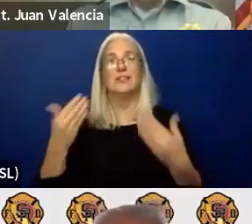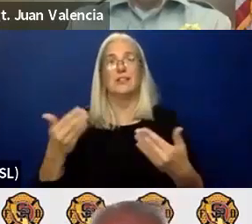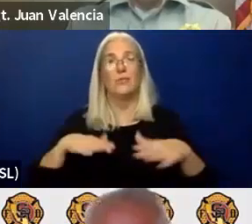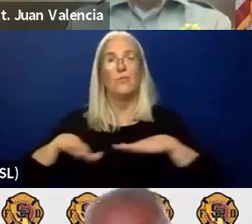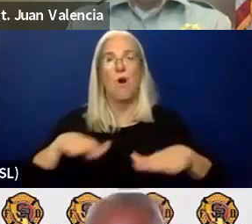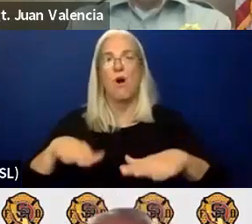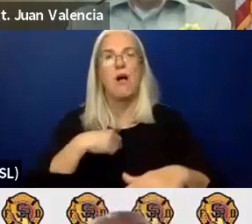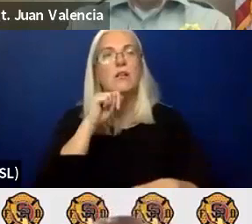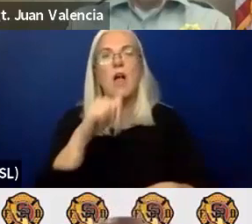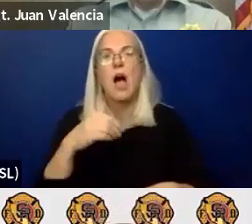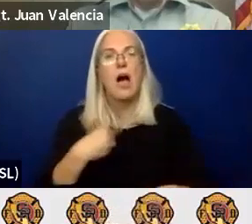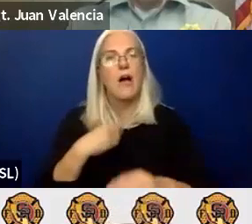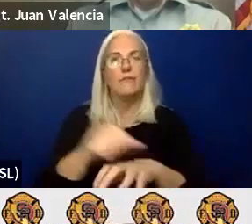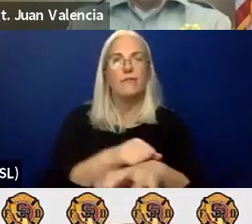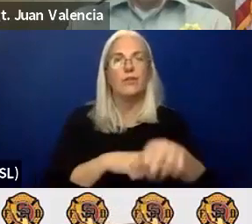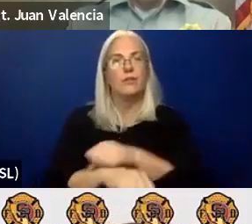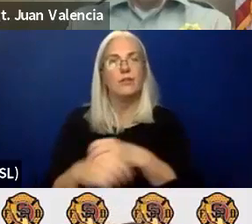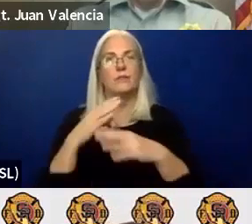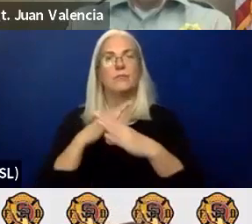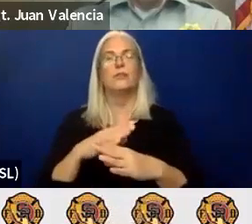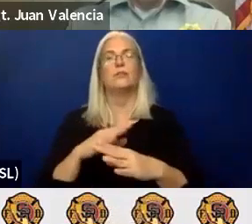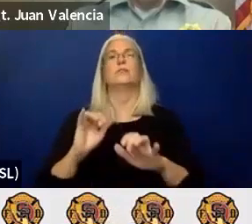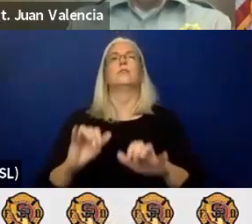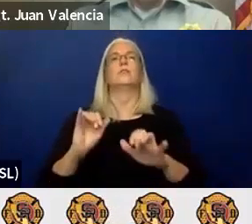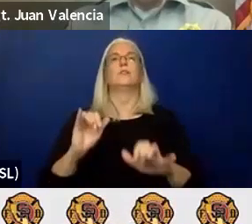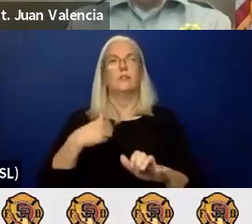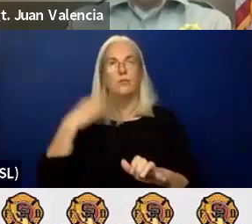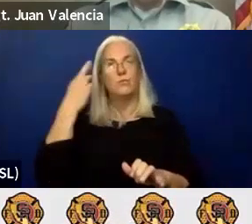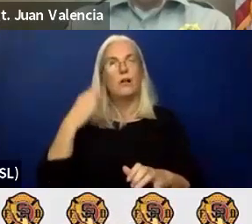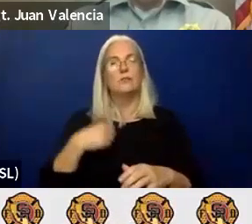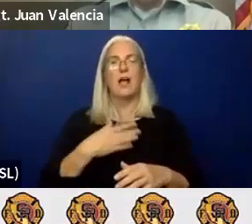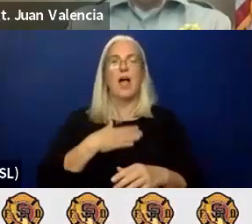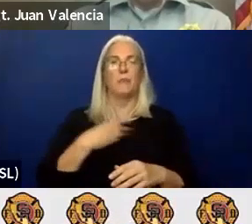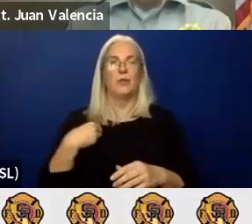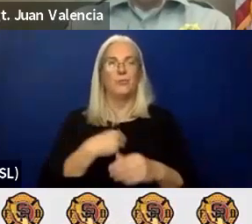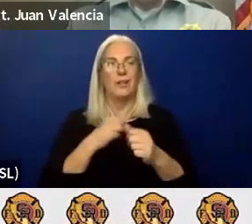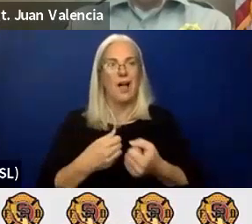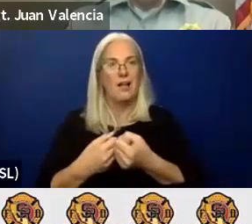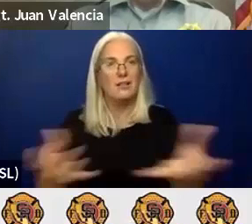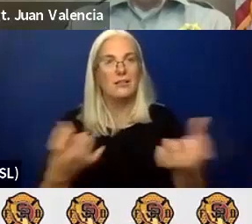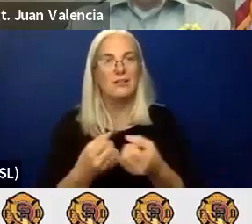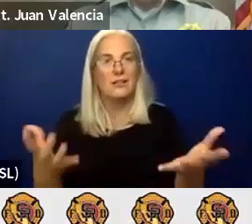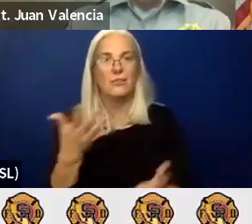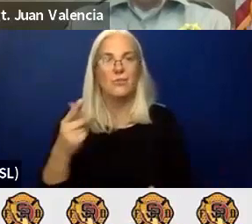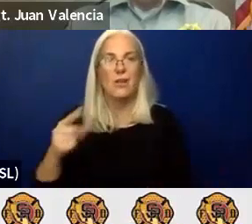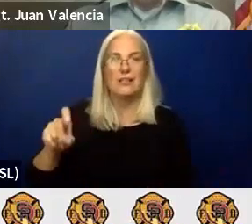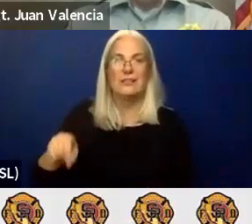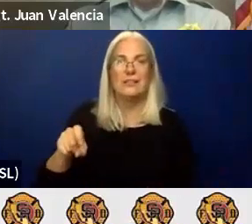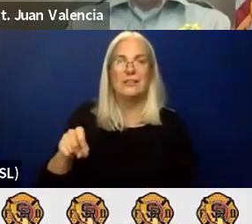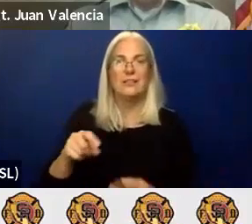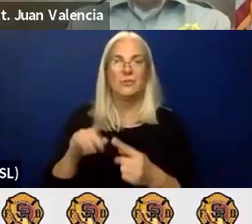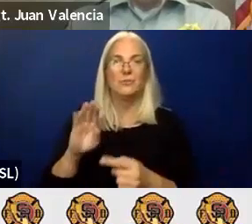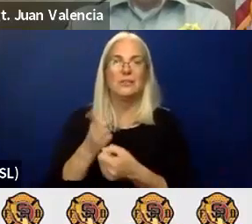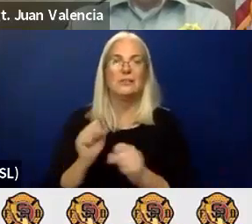that our experience is now providing you with the assistance that you need. But please, please stay